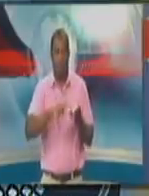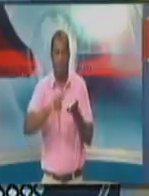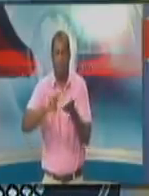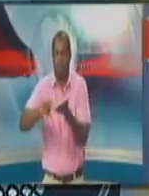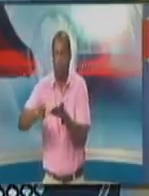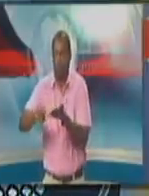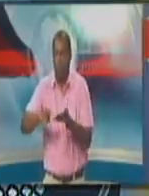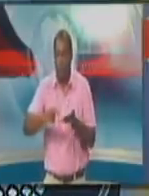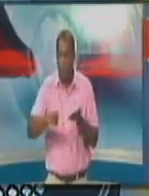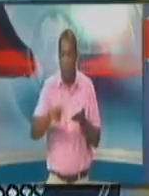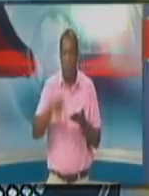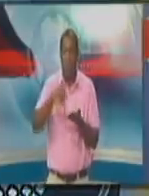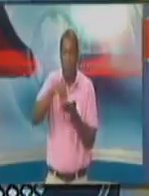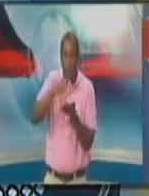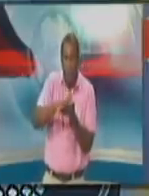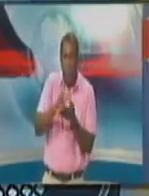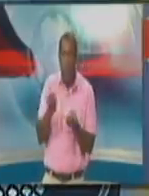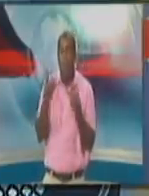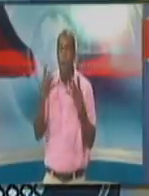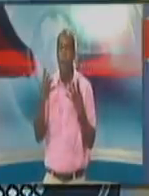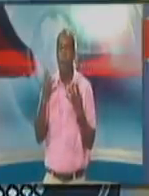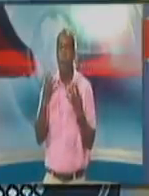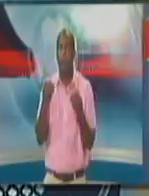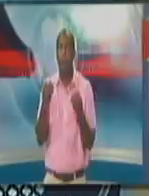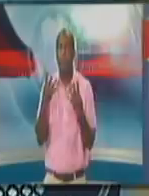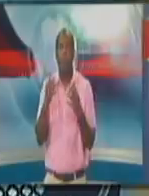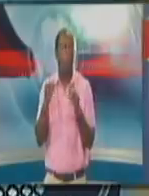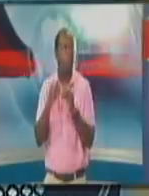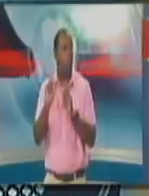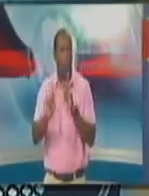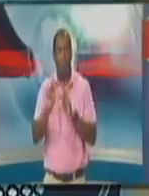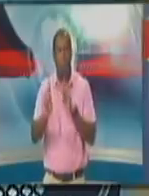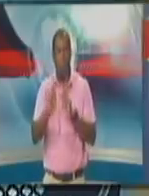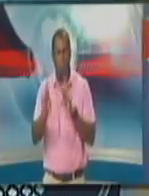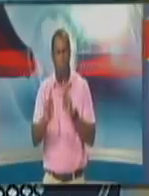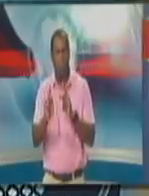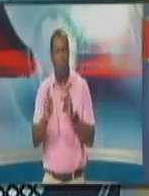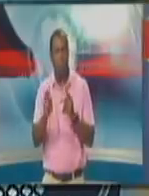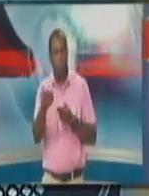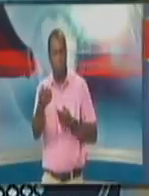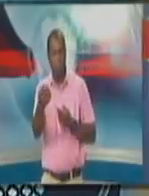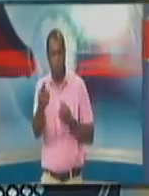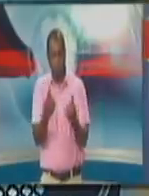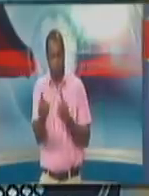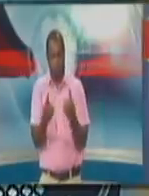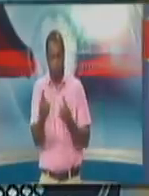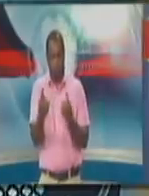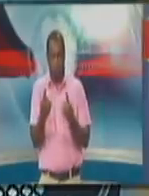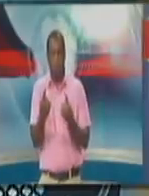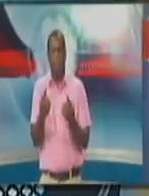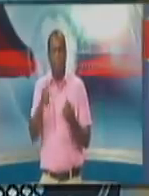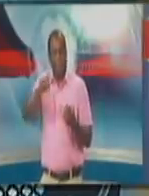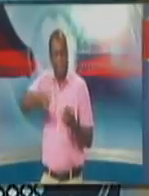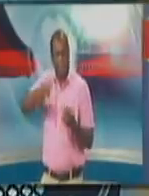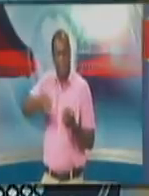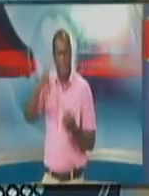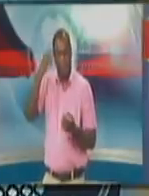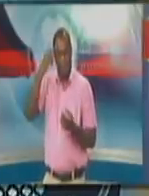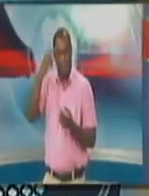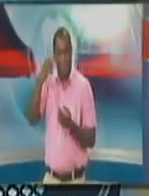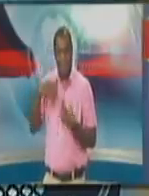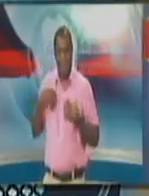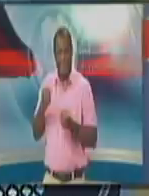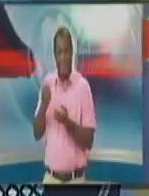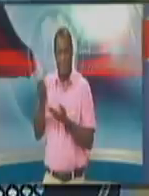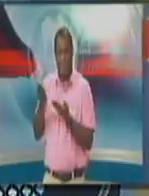documenting increased help-seeking behavior. I suspect that that will come later on as the disease